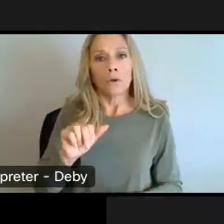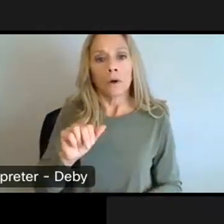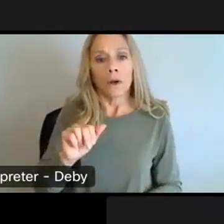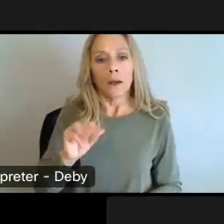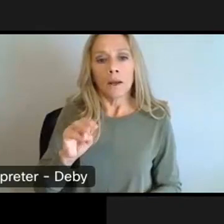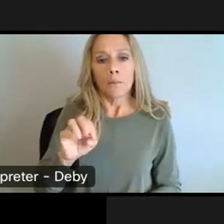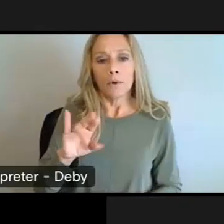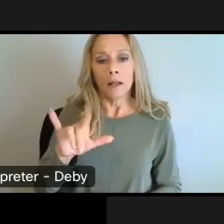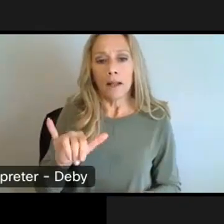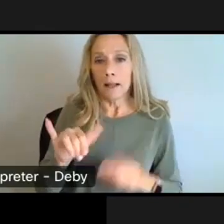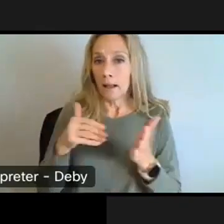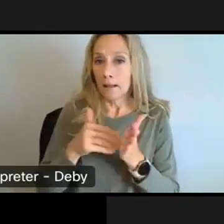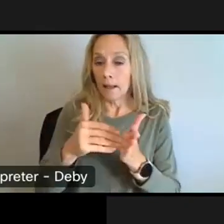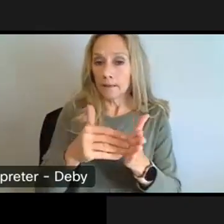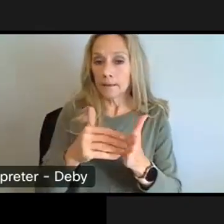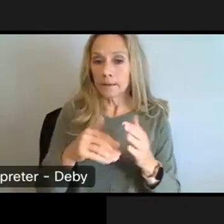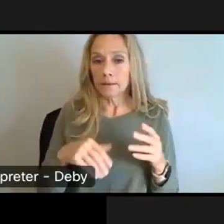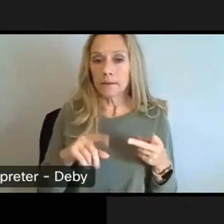and I use the